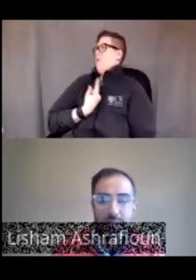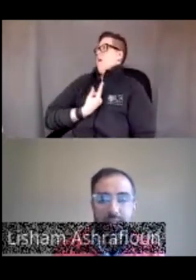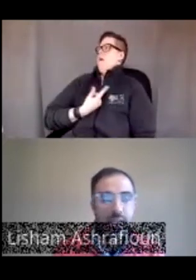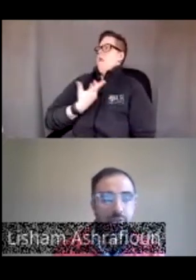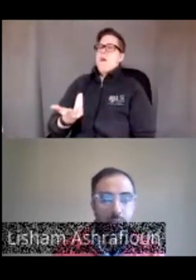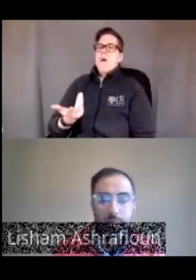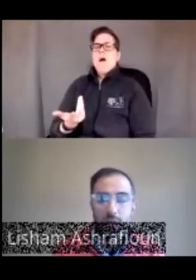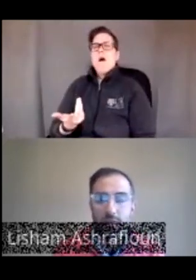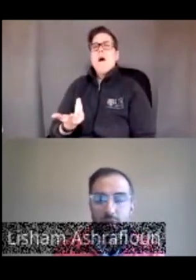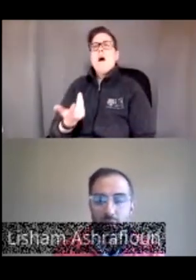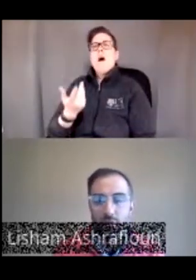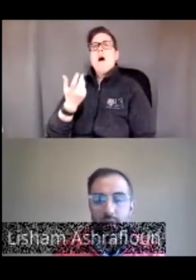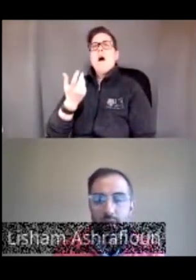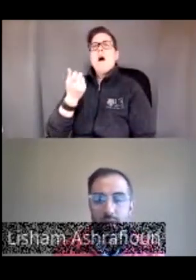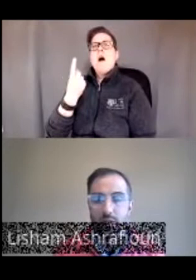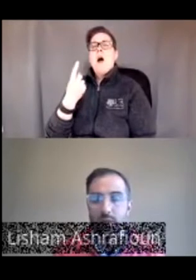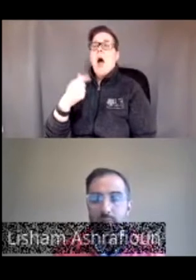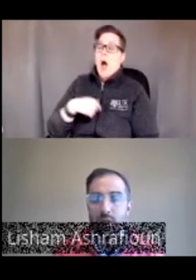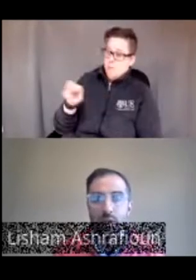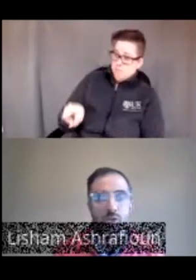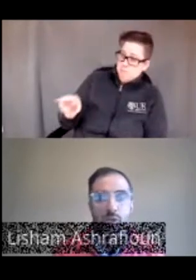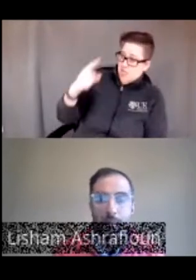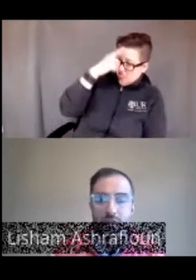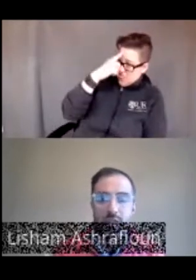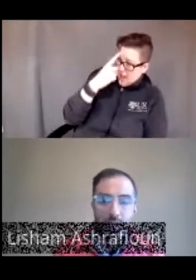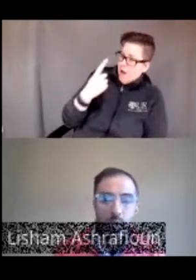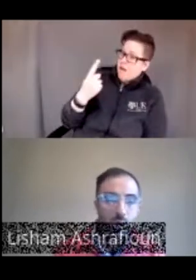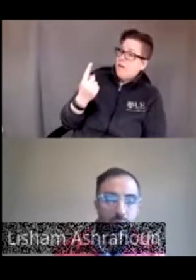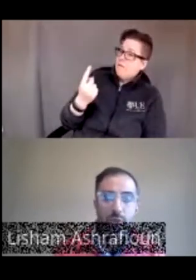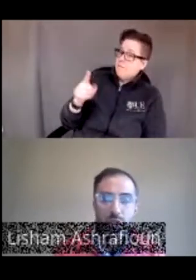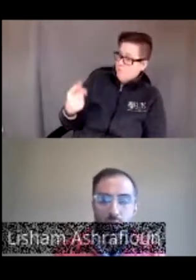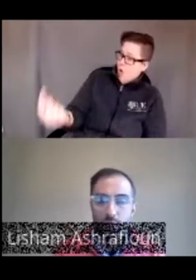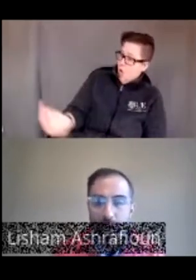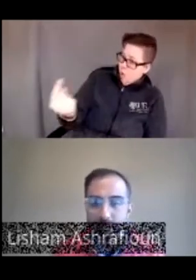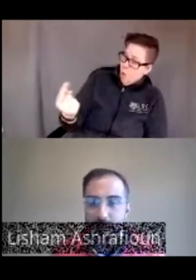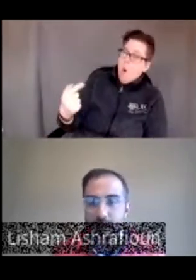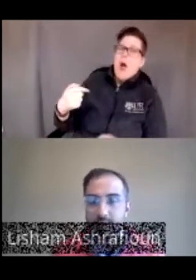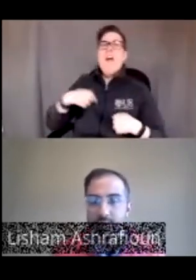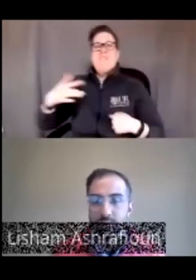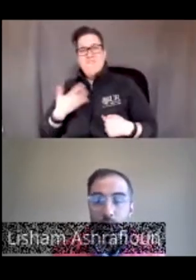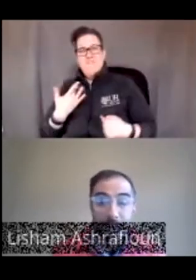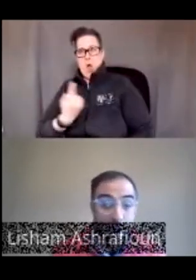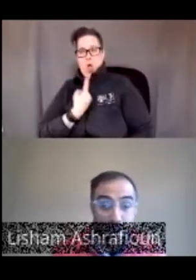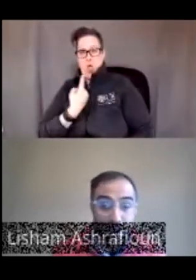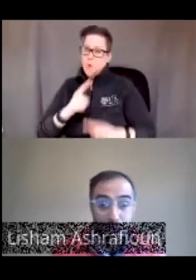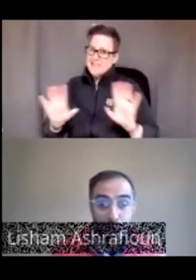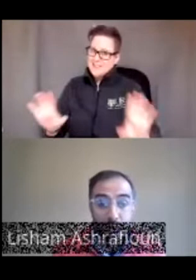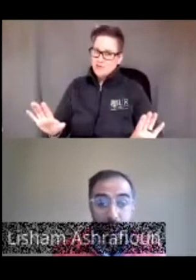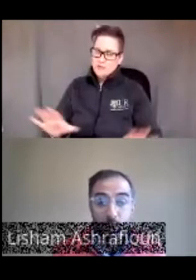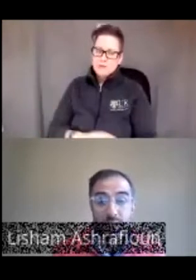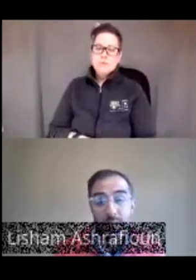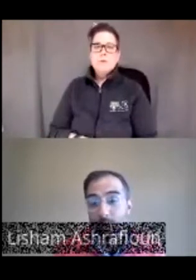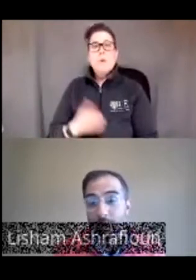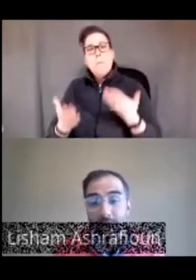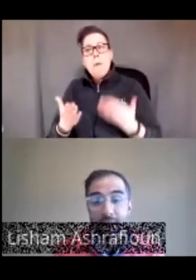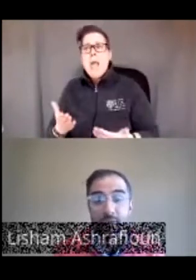related but distinct from objective social isolation. So you can imagine someone with few social contacts, may not be lonely,